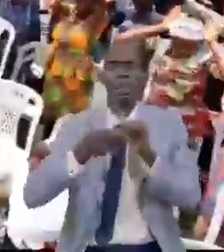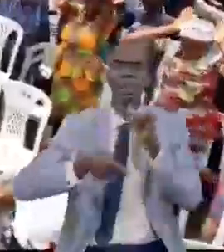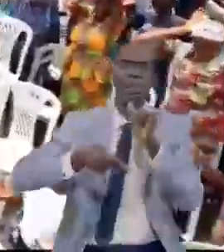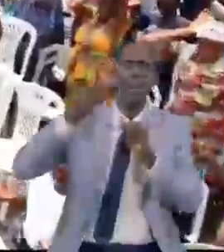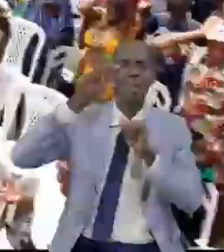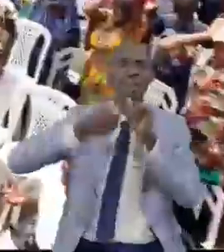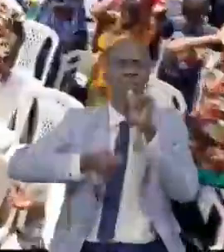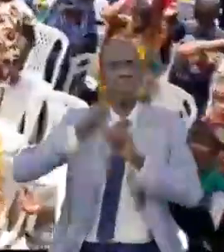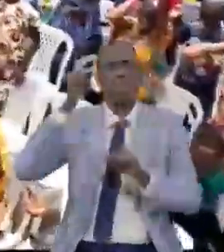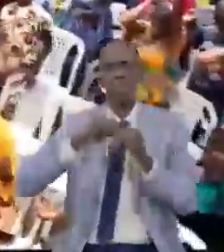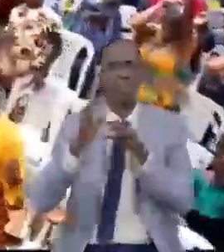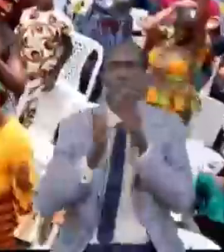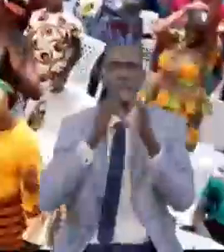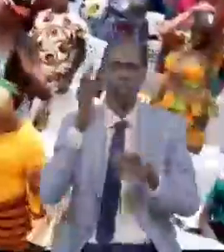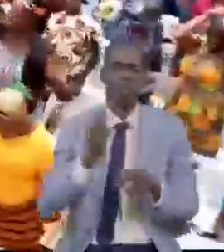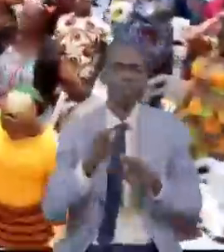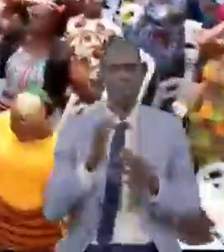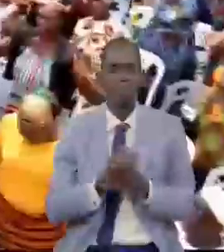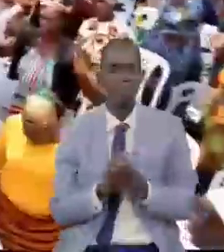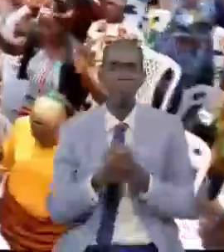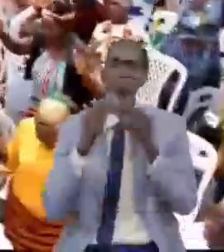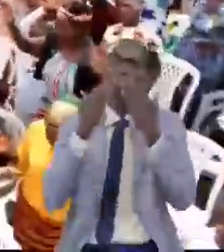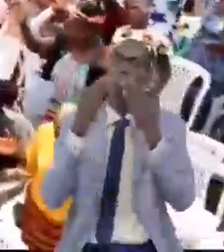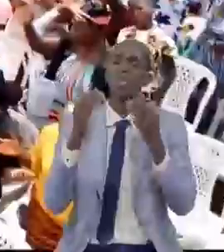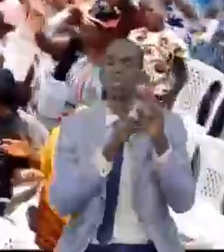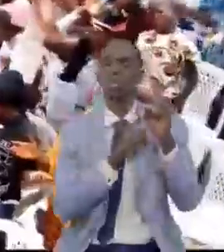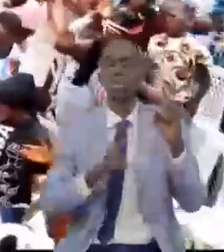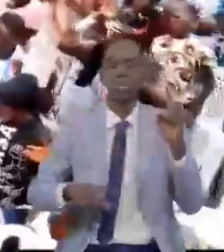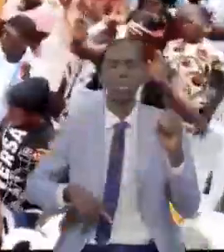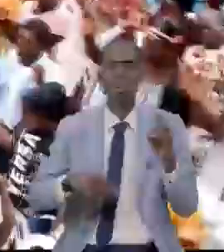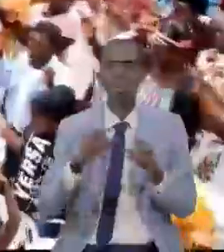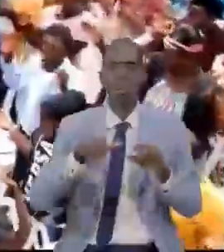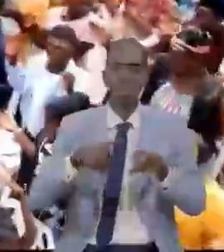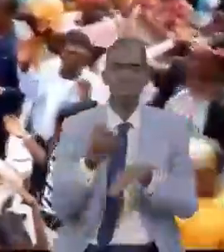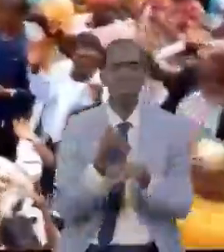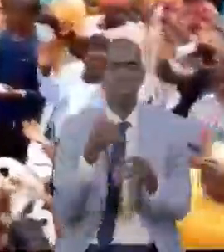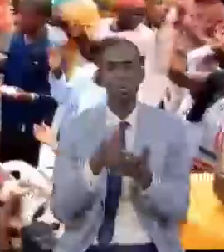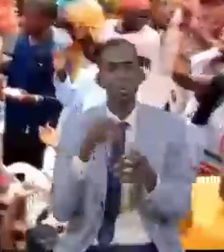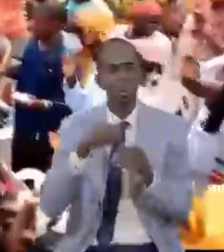name. Thank you, Lord. Confirm it in every life.